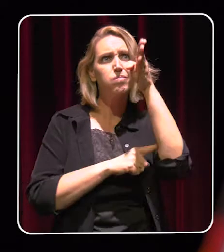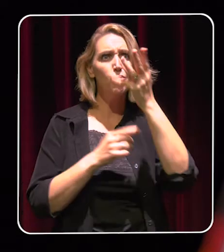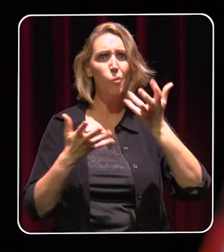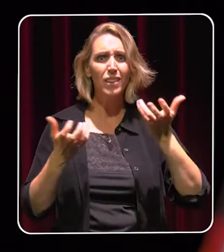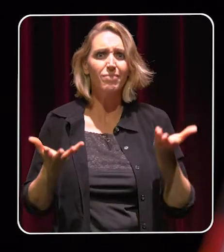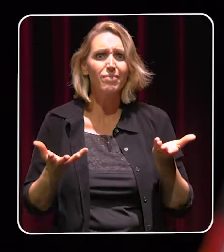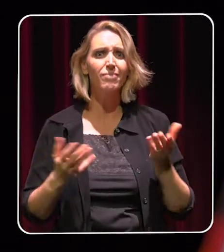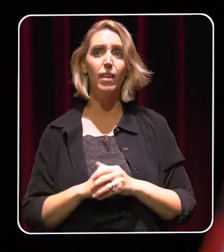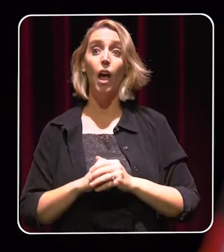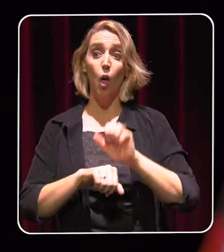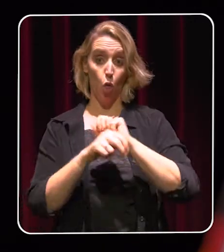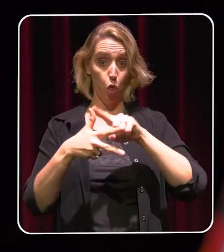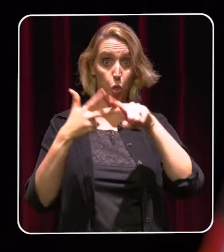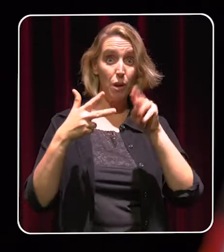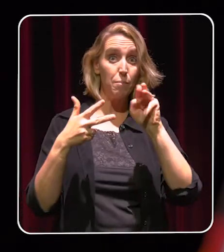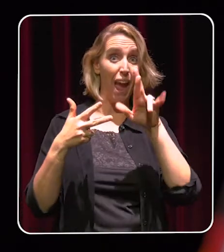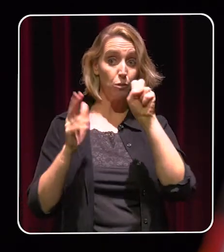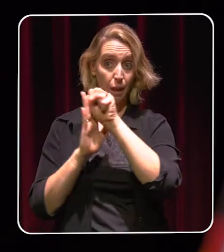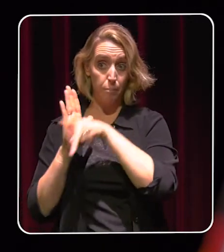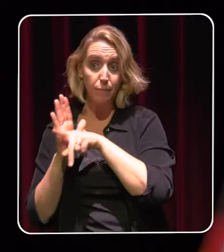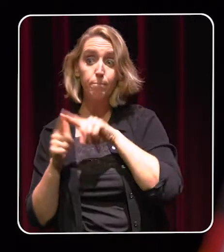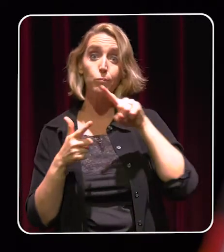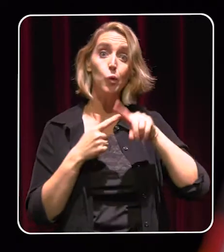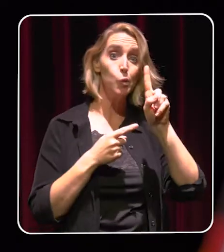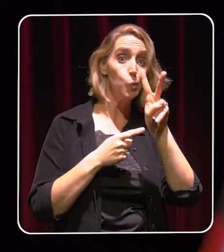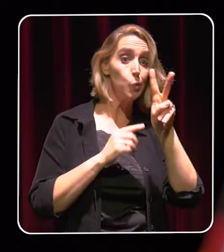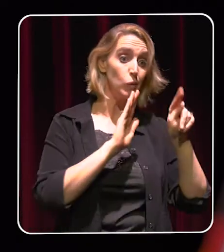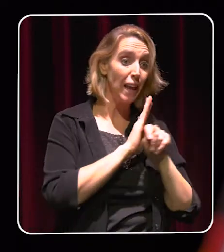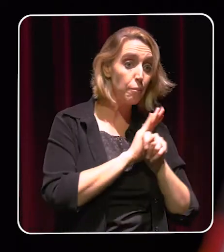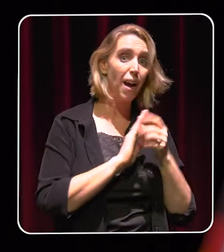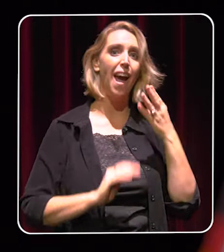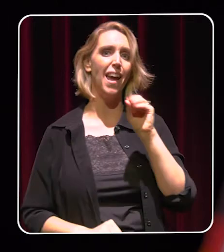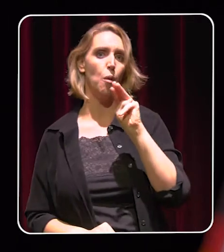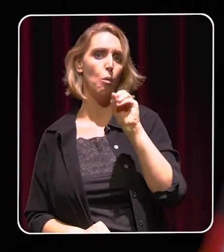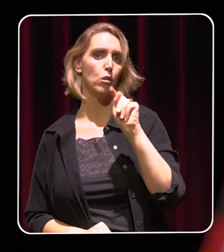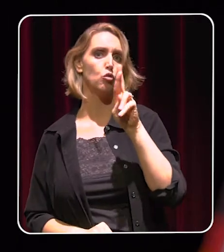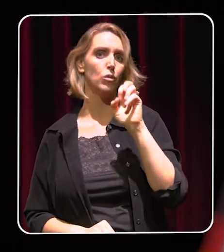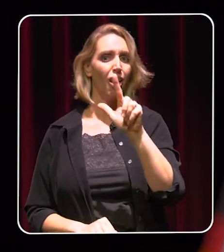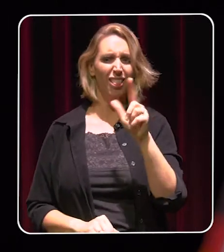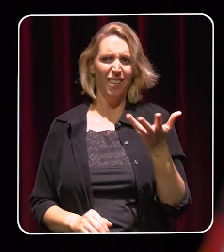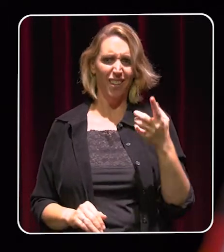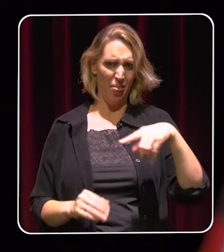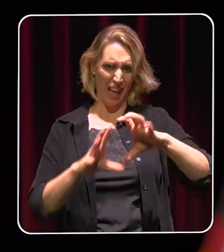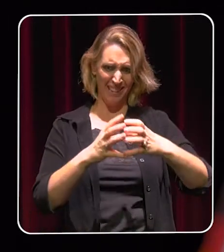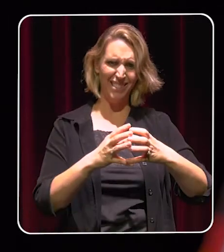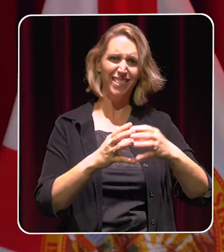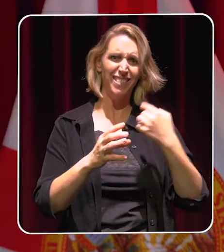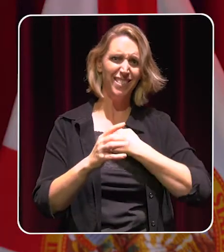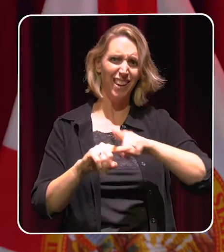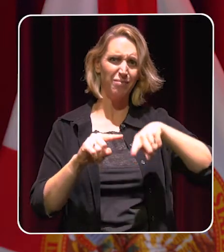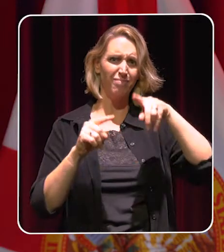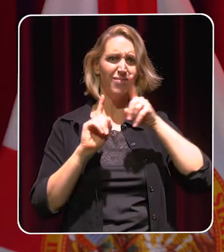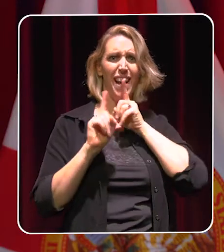term. They've worked with 3 mayors in St. Pete, 2 in Tampa, and officials in Montreal, yet we are